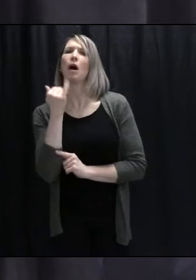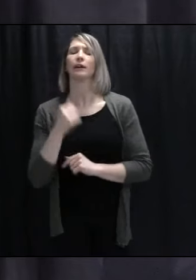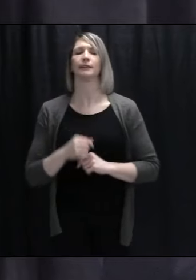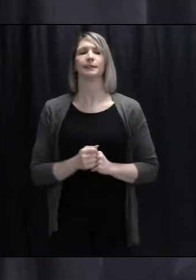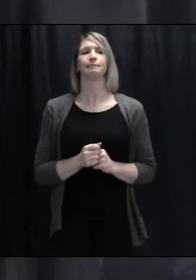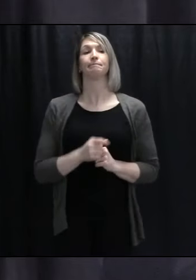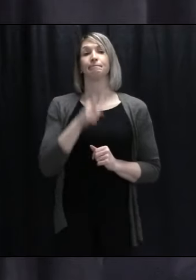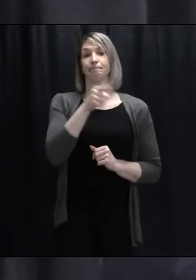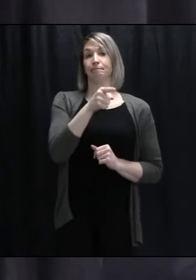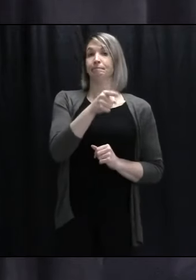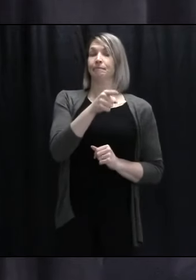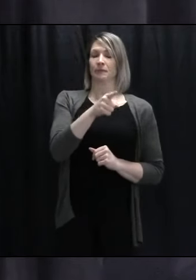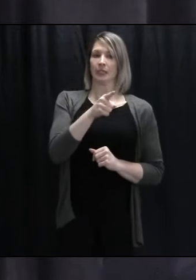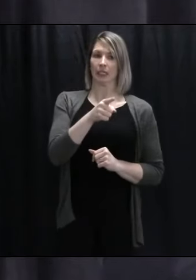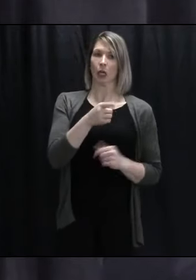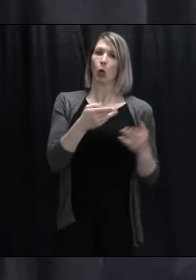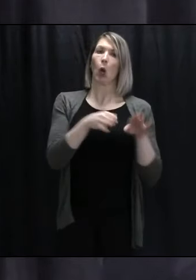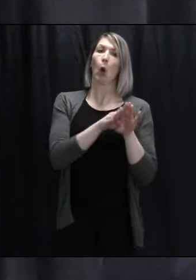that